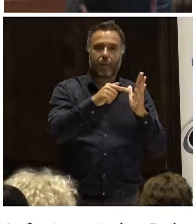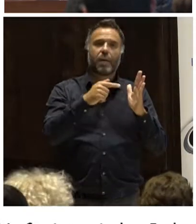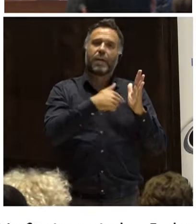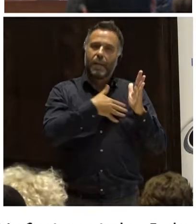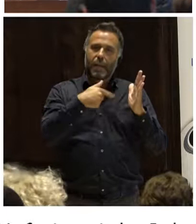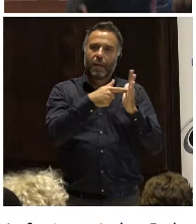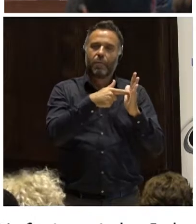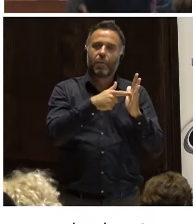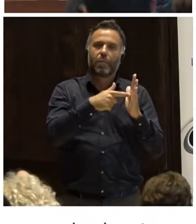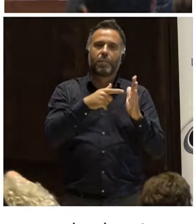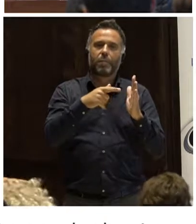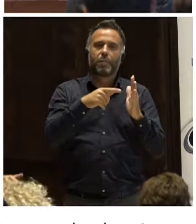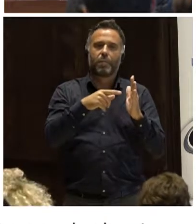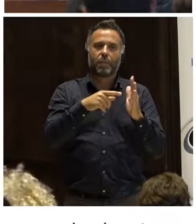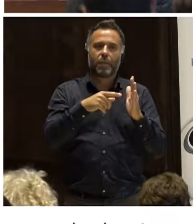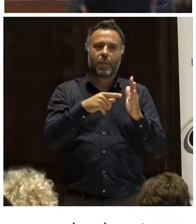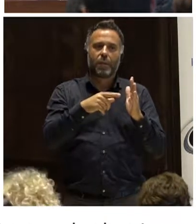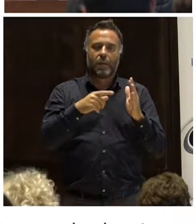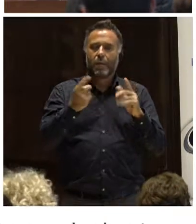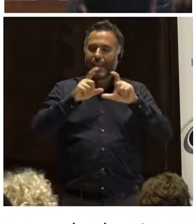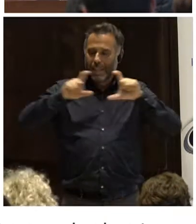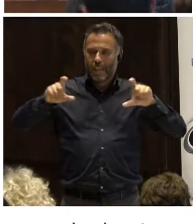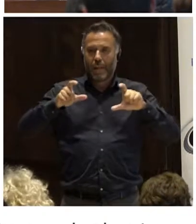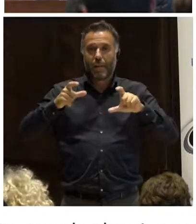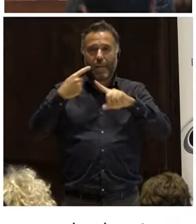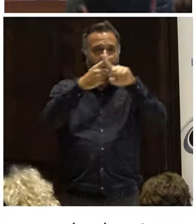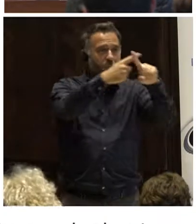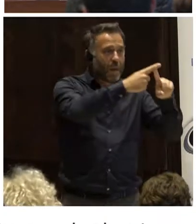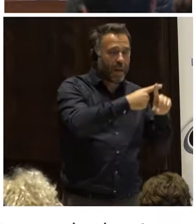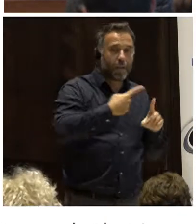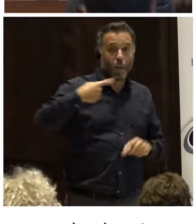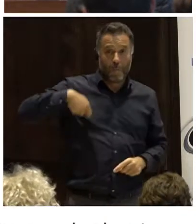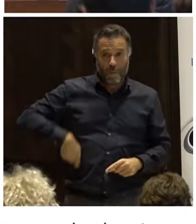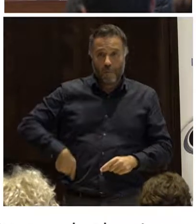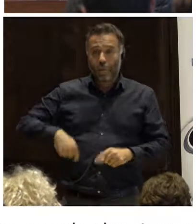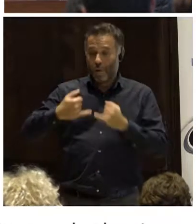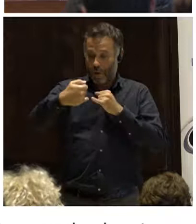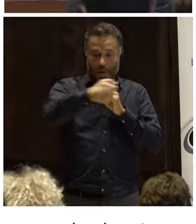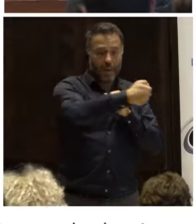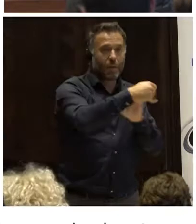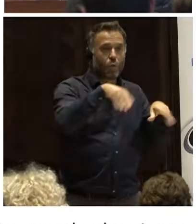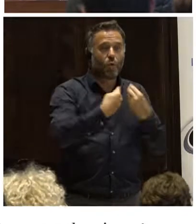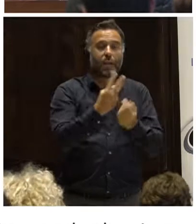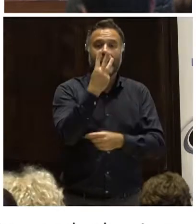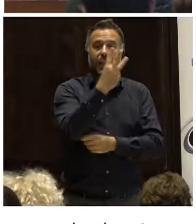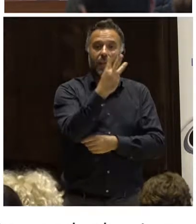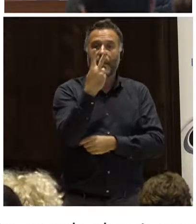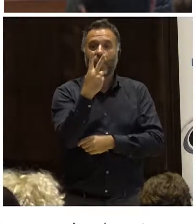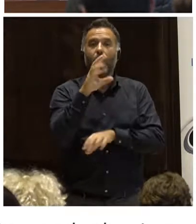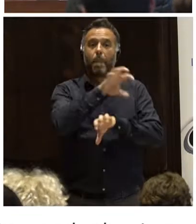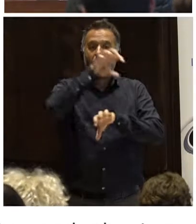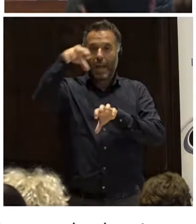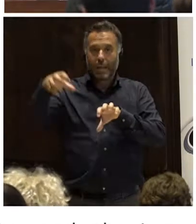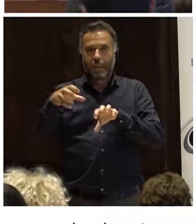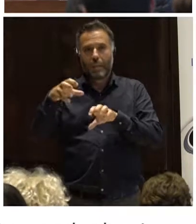glasses. Of 32 countries, including Russia and also Israel, and